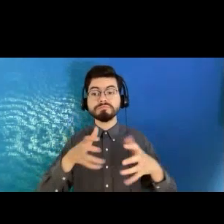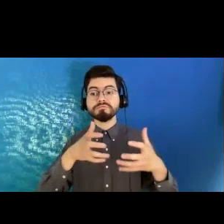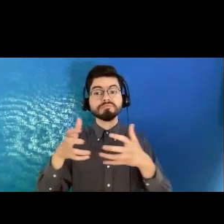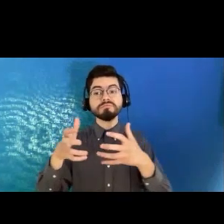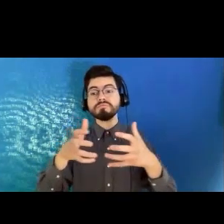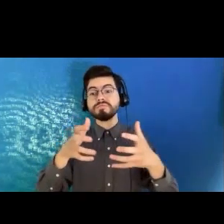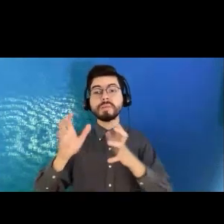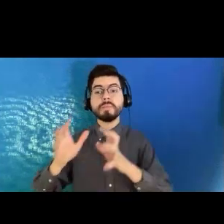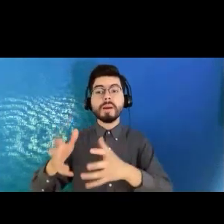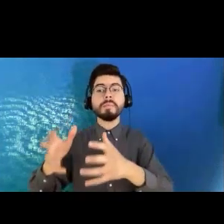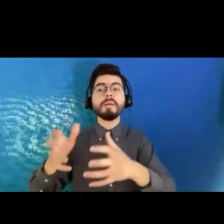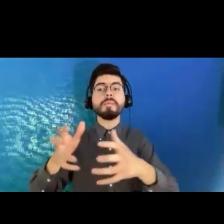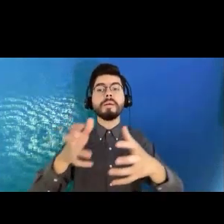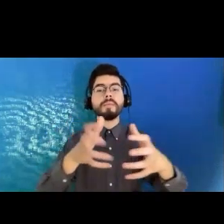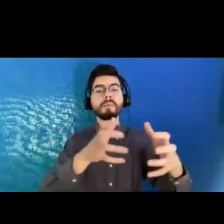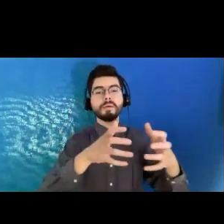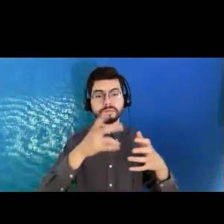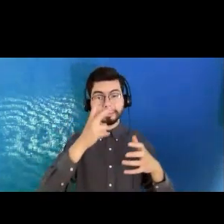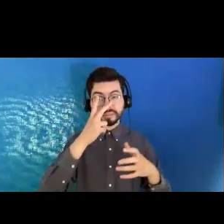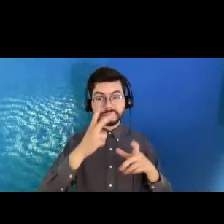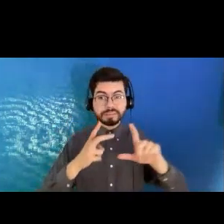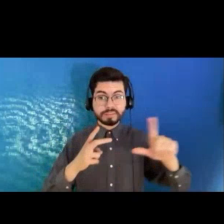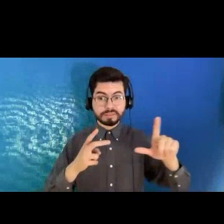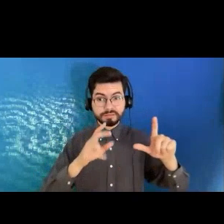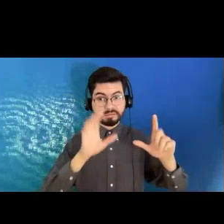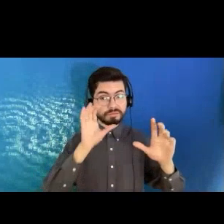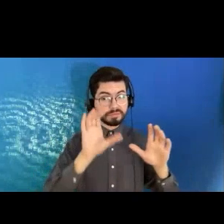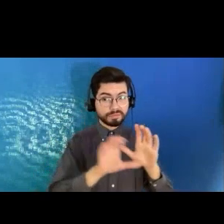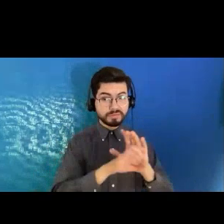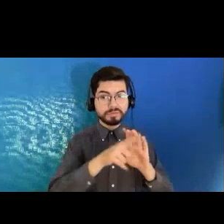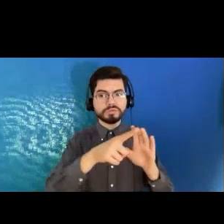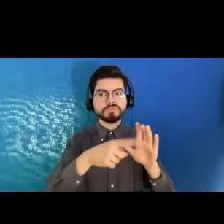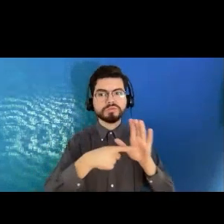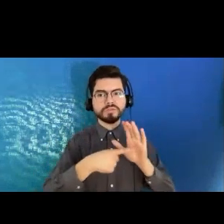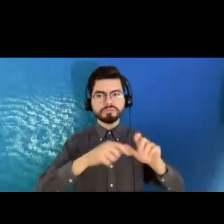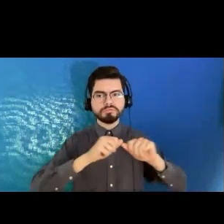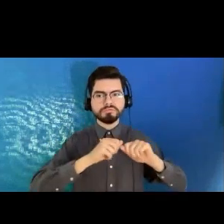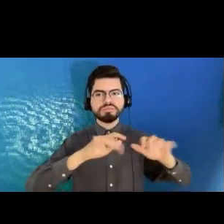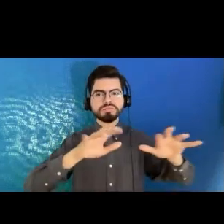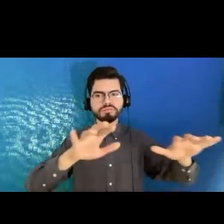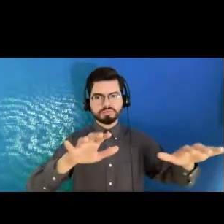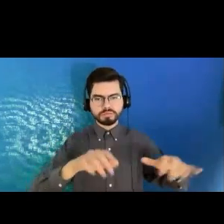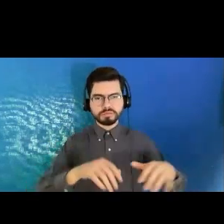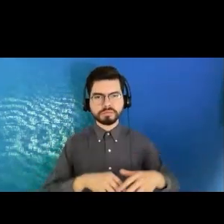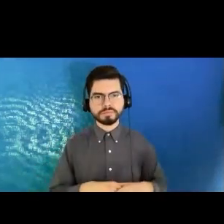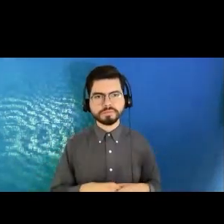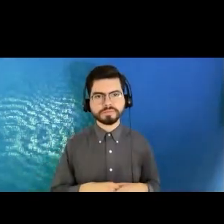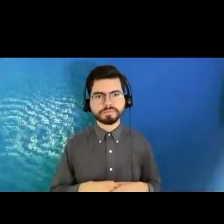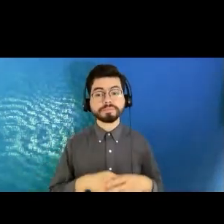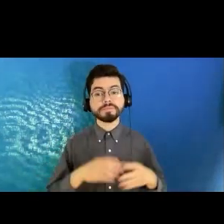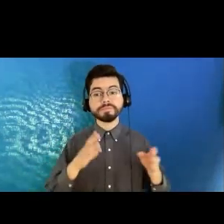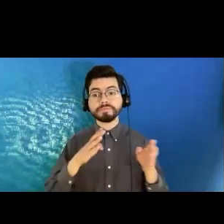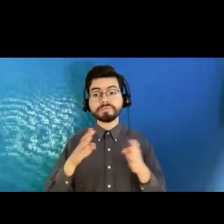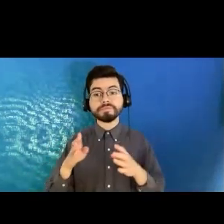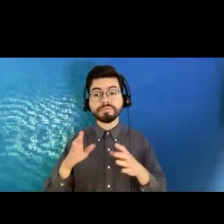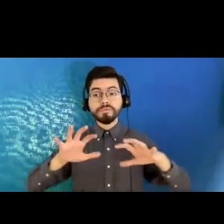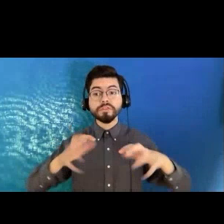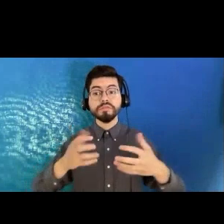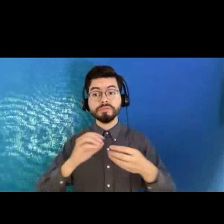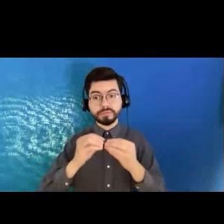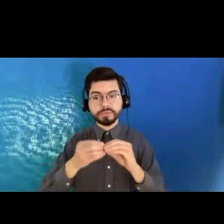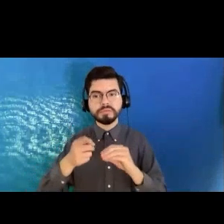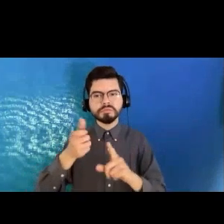And that graphic on the left there sort of shows their distribution over time. Okay. This is population numbers. This is a slightly old